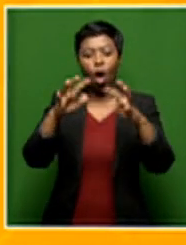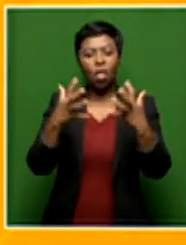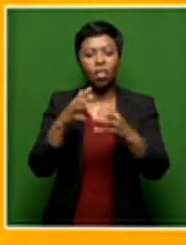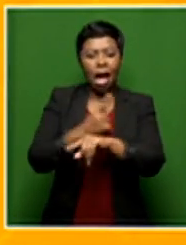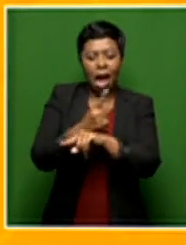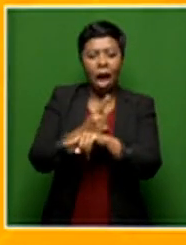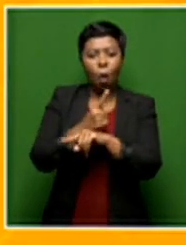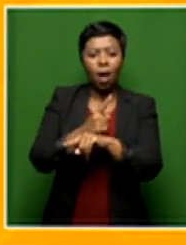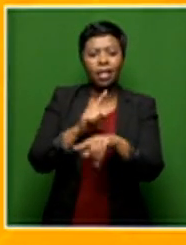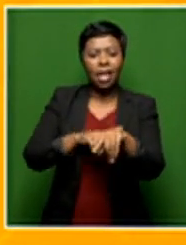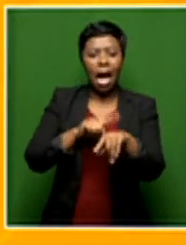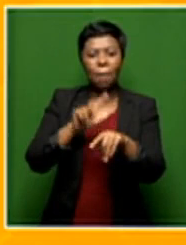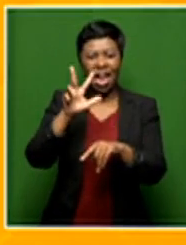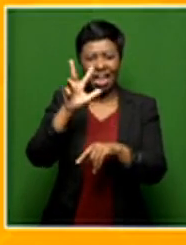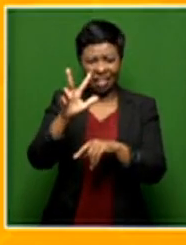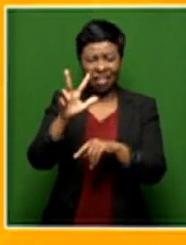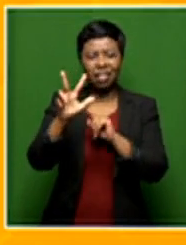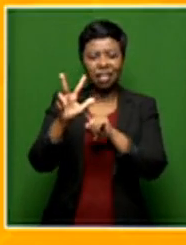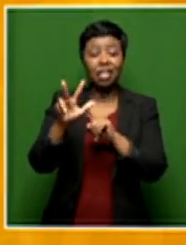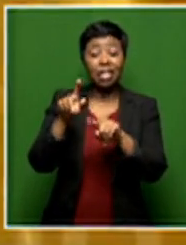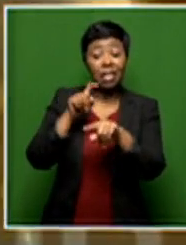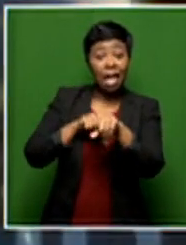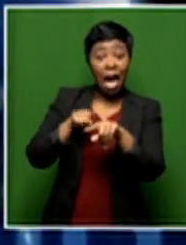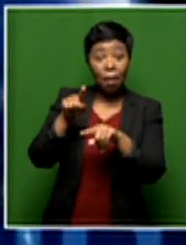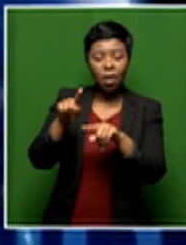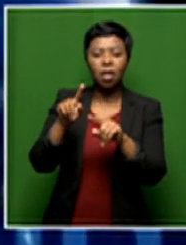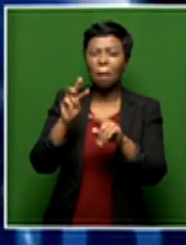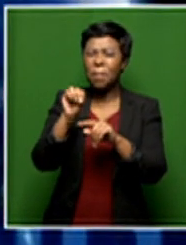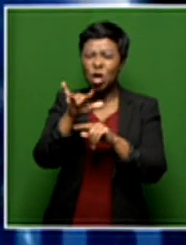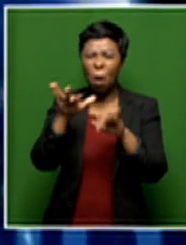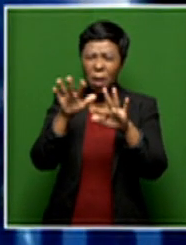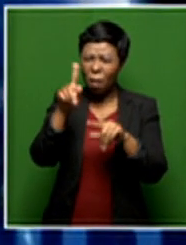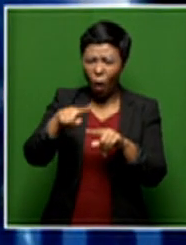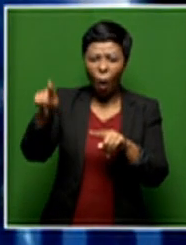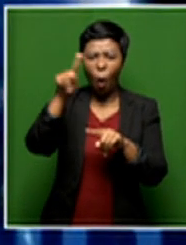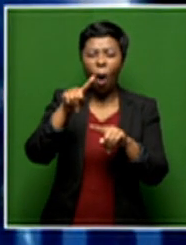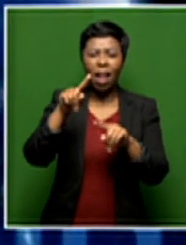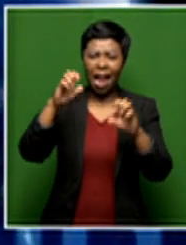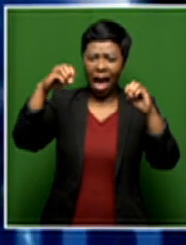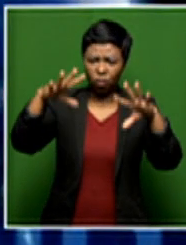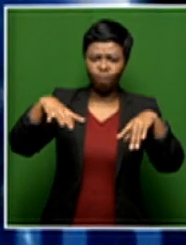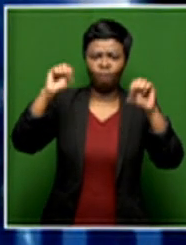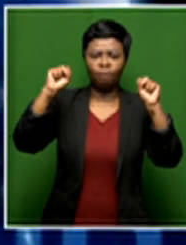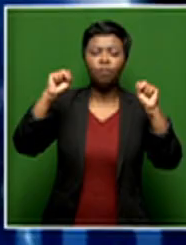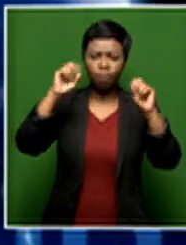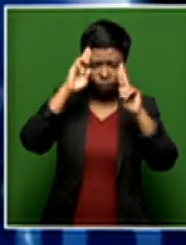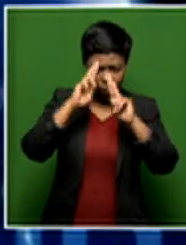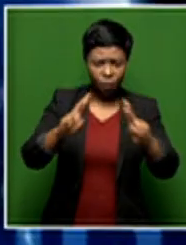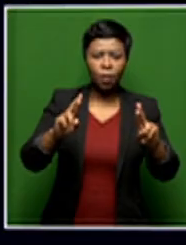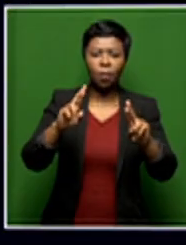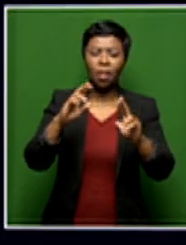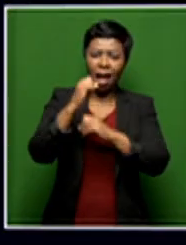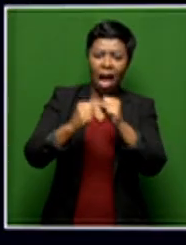place at 8 p.m., this is the time when millions of citizens around the world switch off their lights to honor the annual